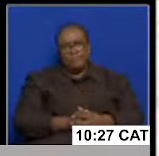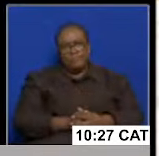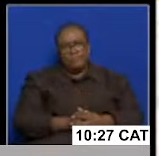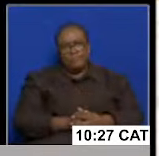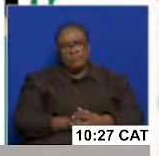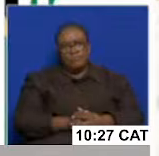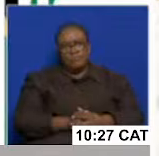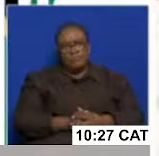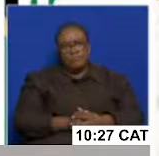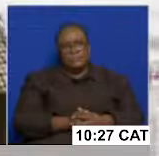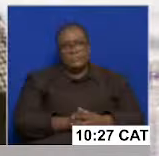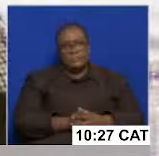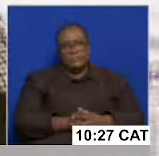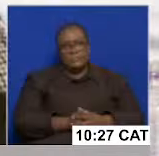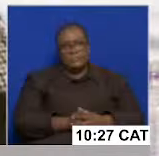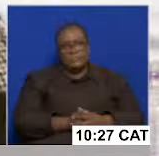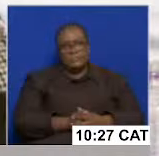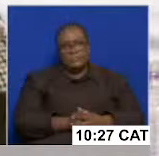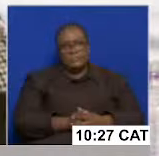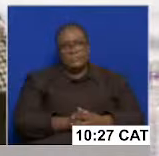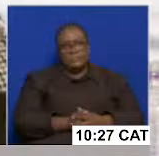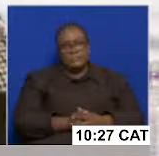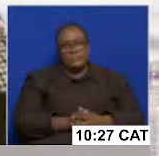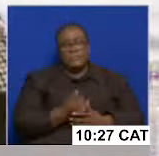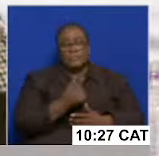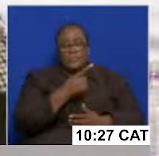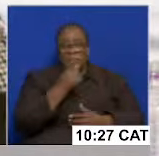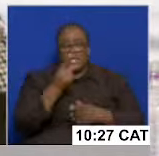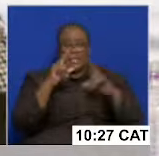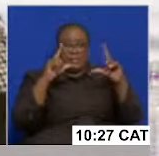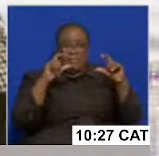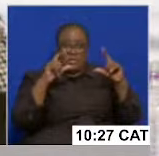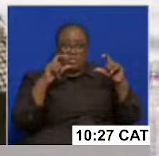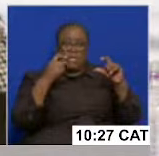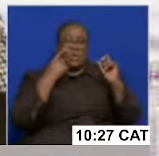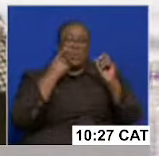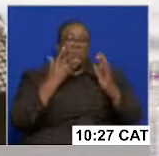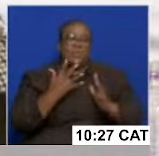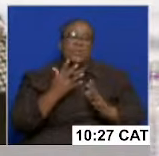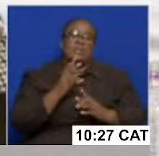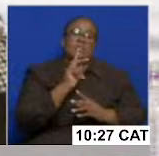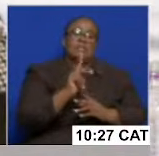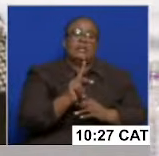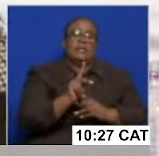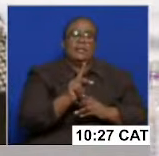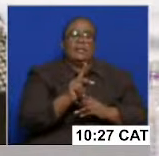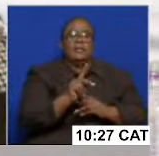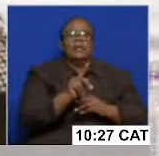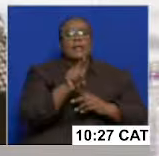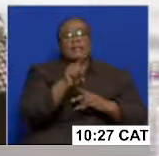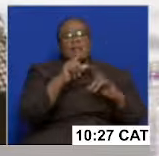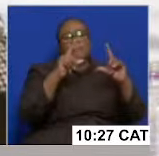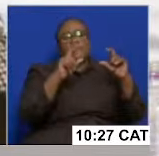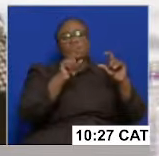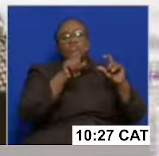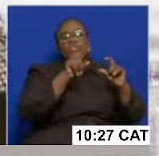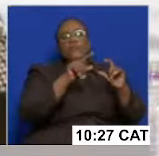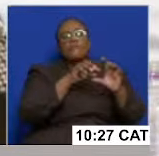these images, Witness K, are extracted from